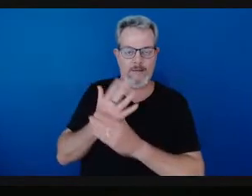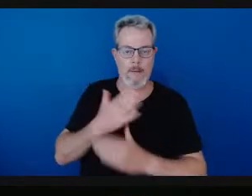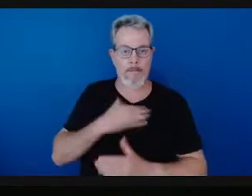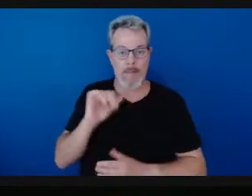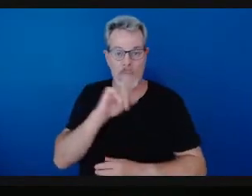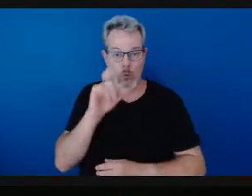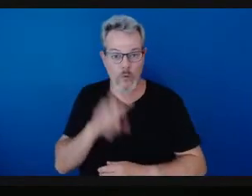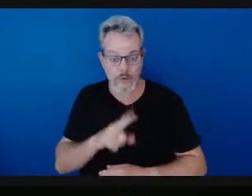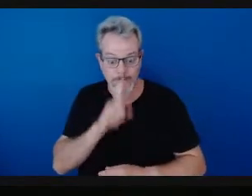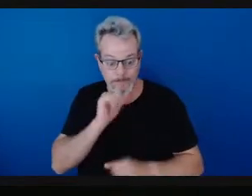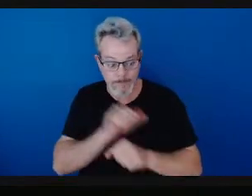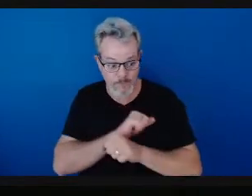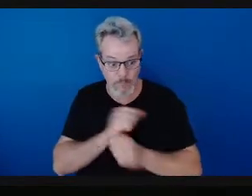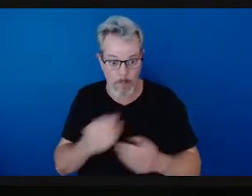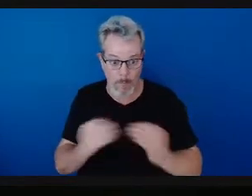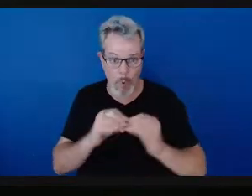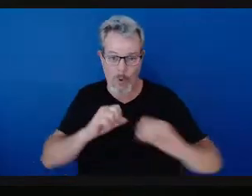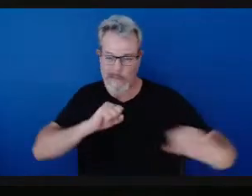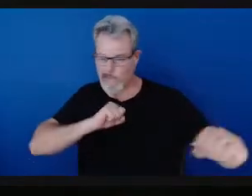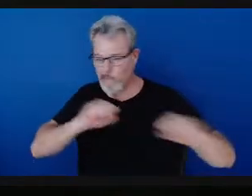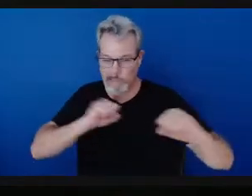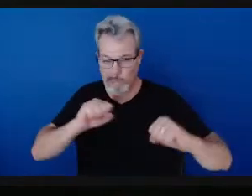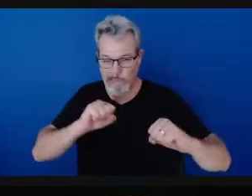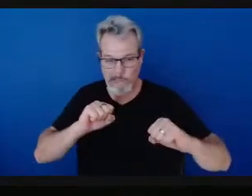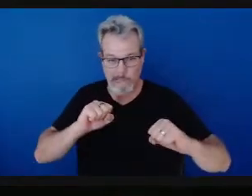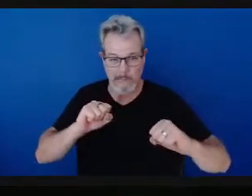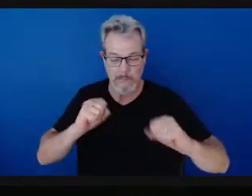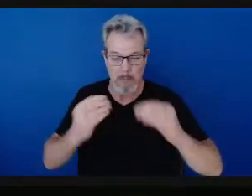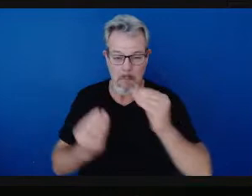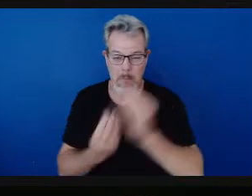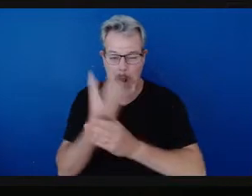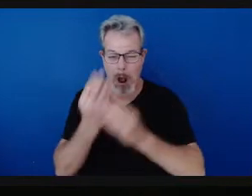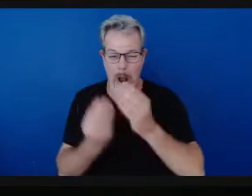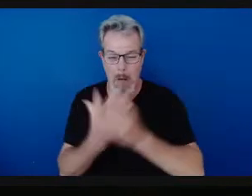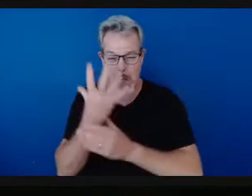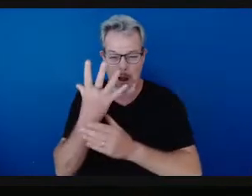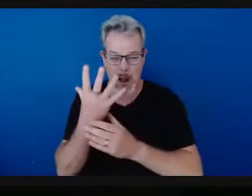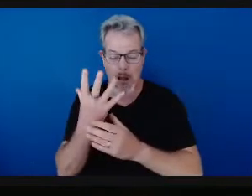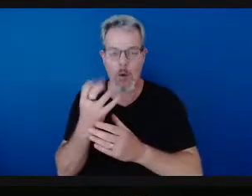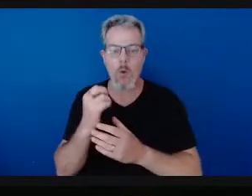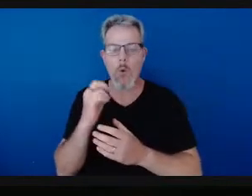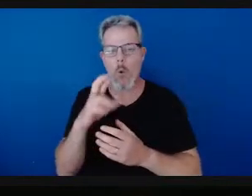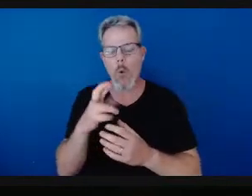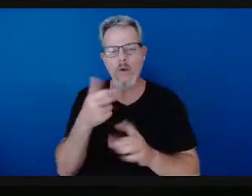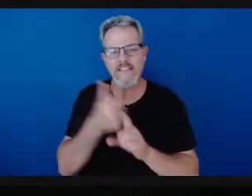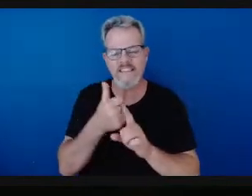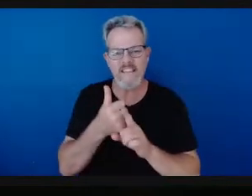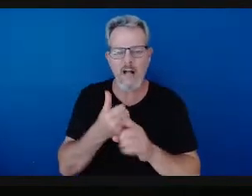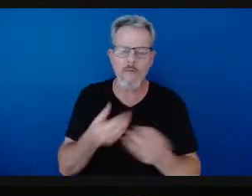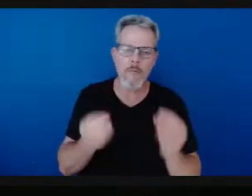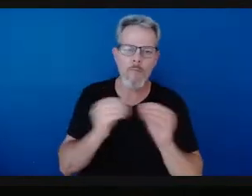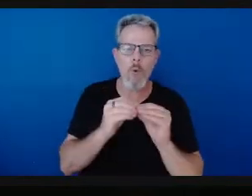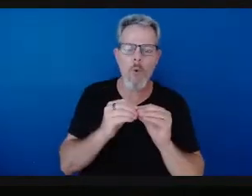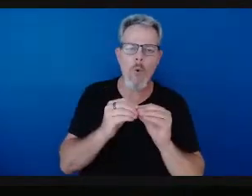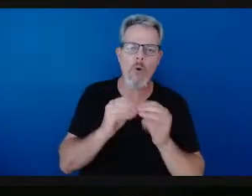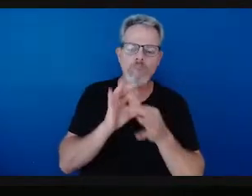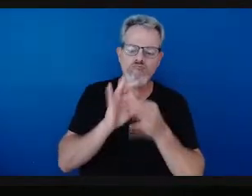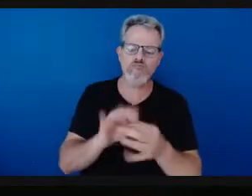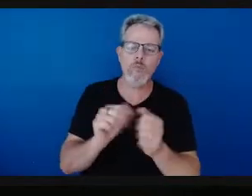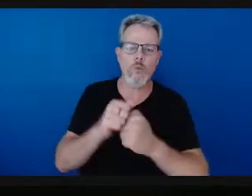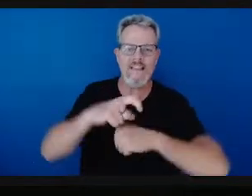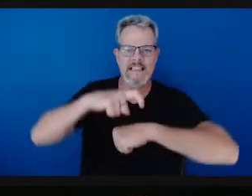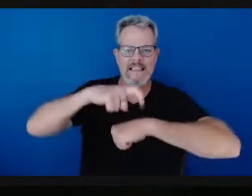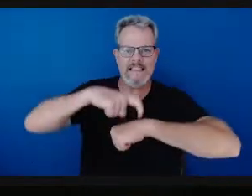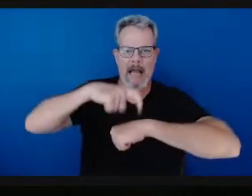actually more vigorous in terms of emissions or, the volume, anything along those lines? Or was this more something to do with the timing of